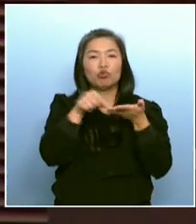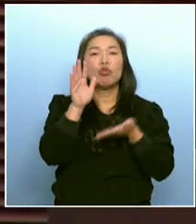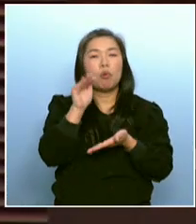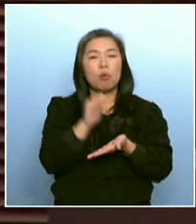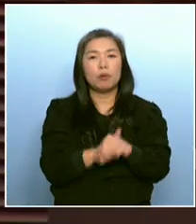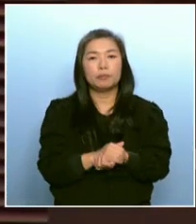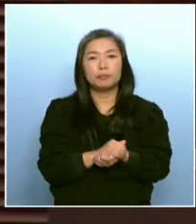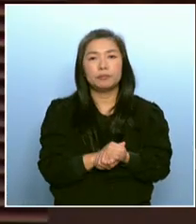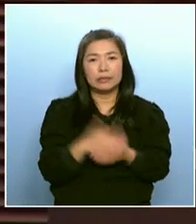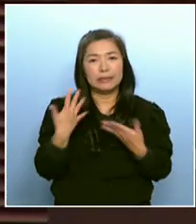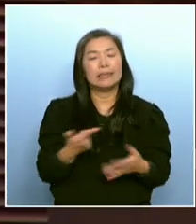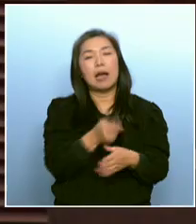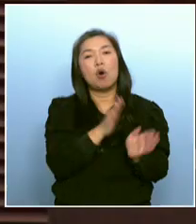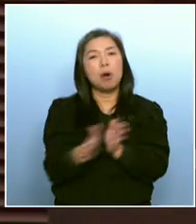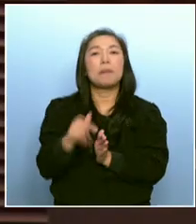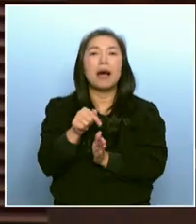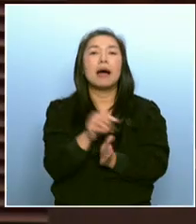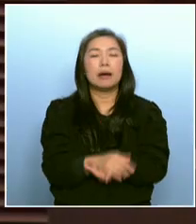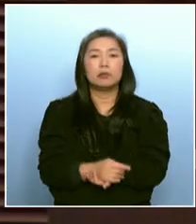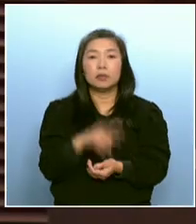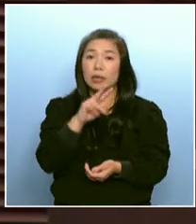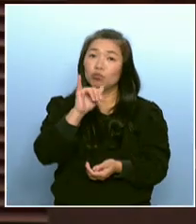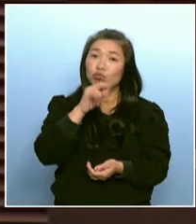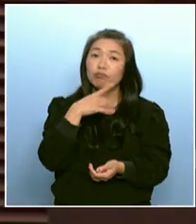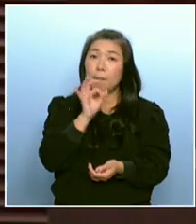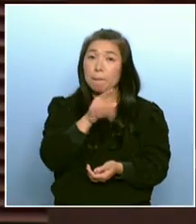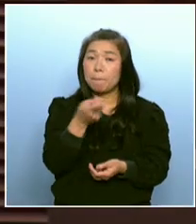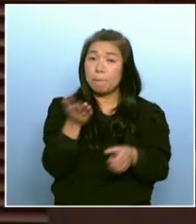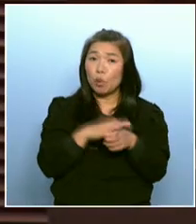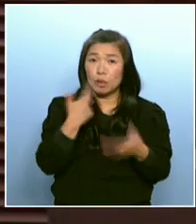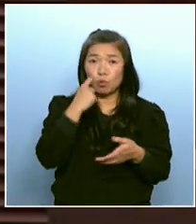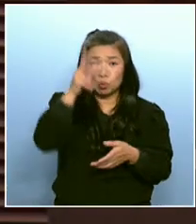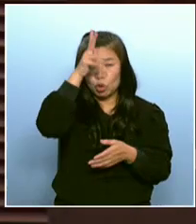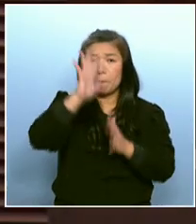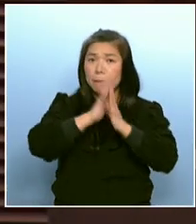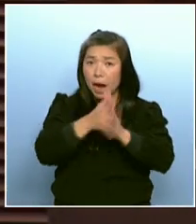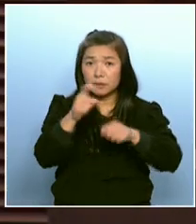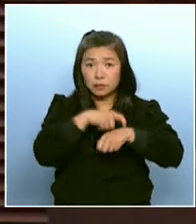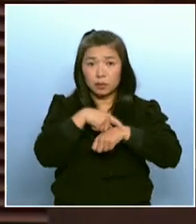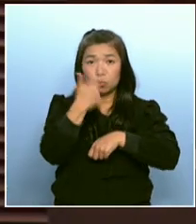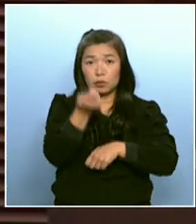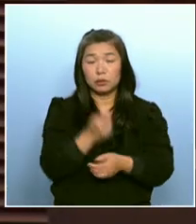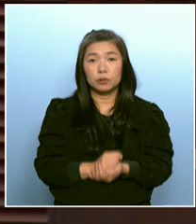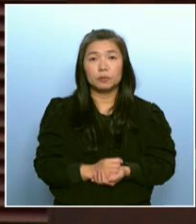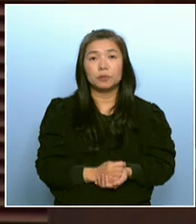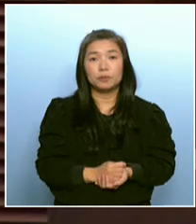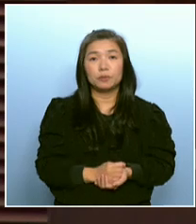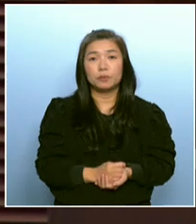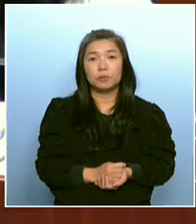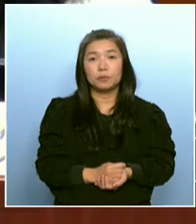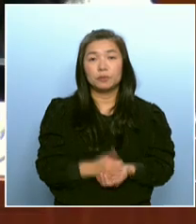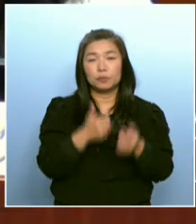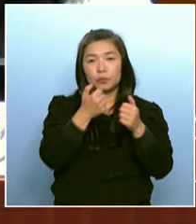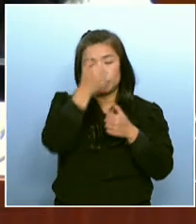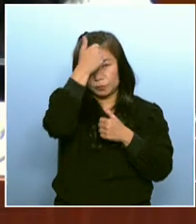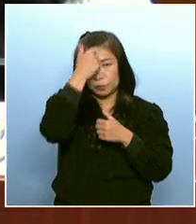make use of our bought places as well as the places we offer in the GBA. Let's see if my